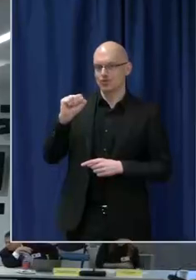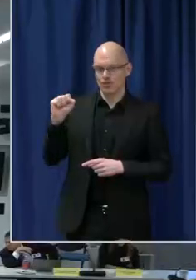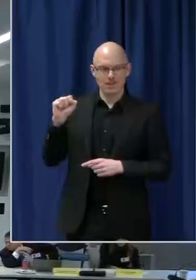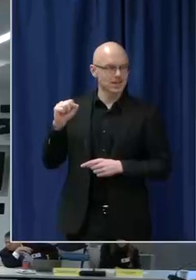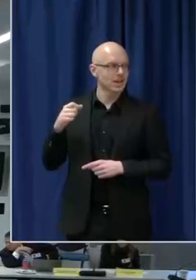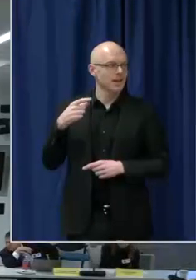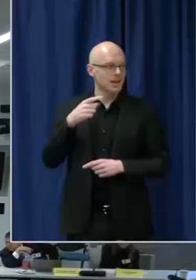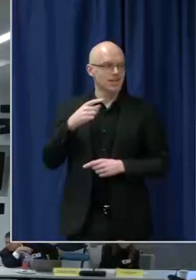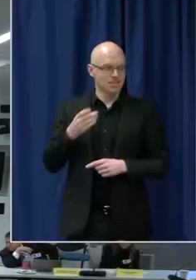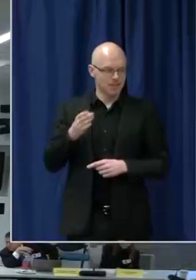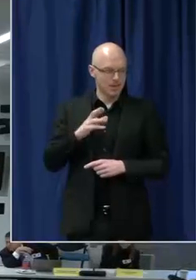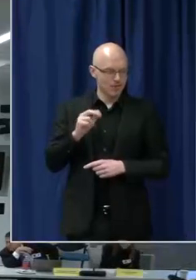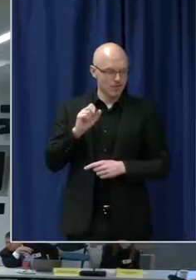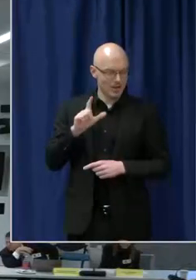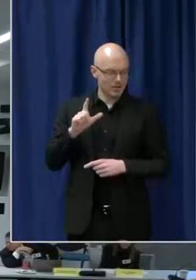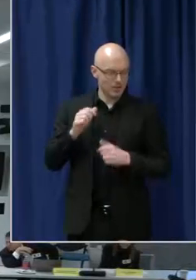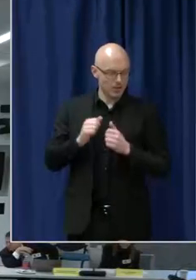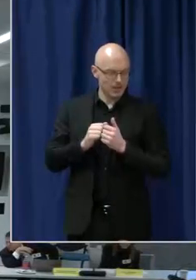Consumer Technology Association.